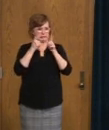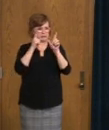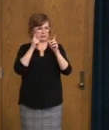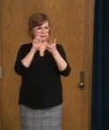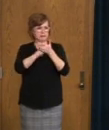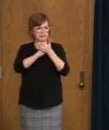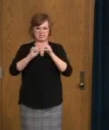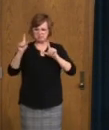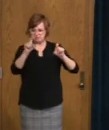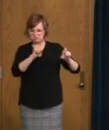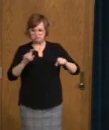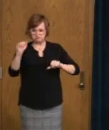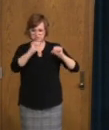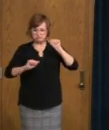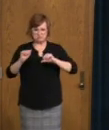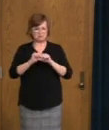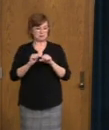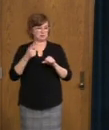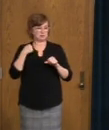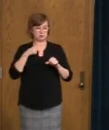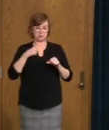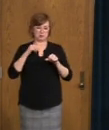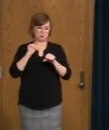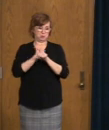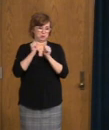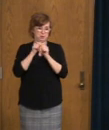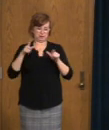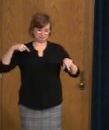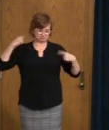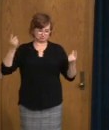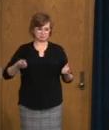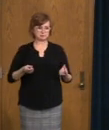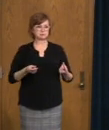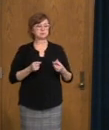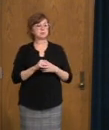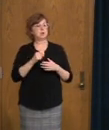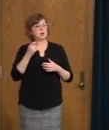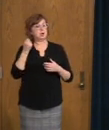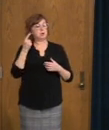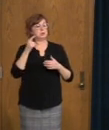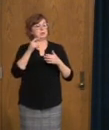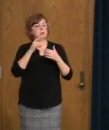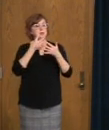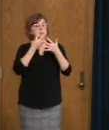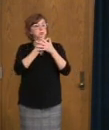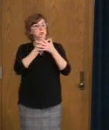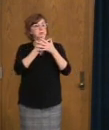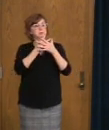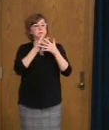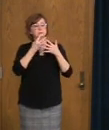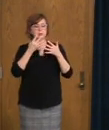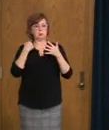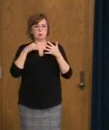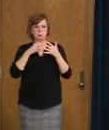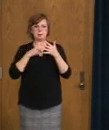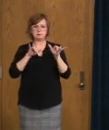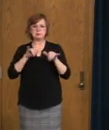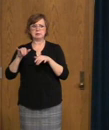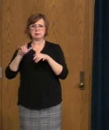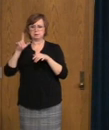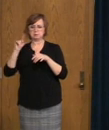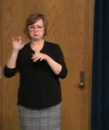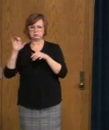with respect to testing, there is some work going on right now with corrections, similar to what's happening in long-term care around and point-of-care testing. But I do want to remind